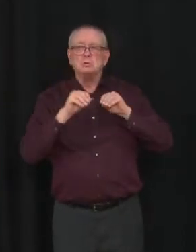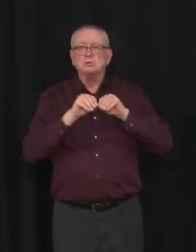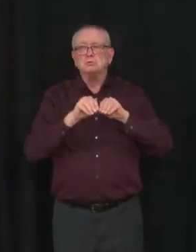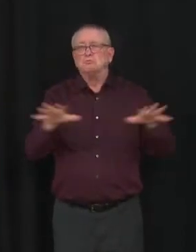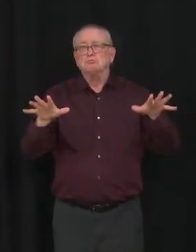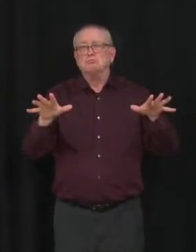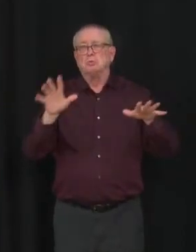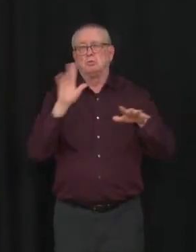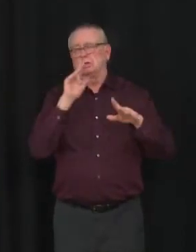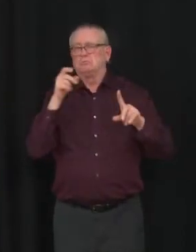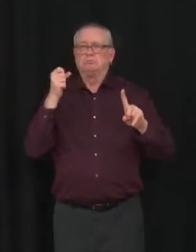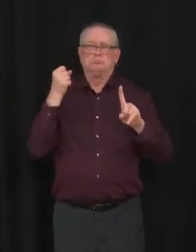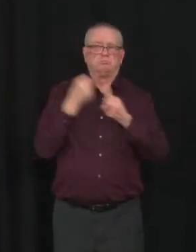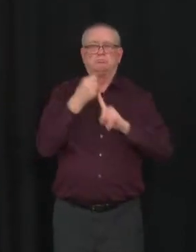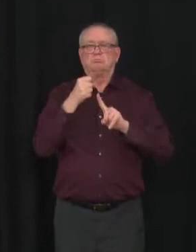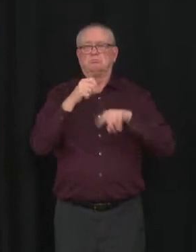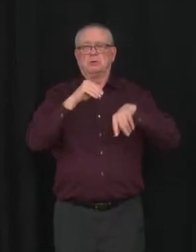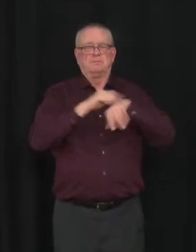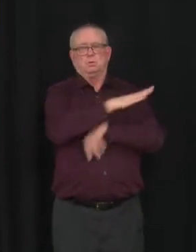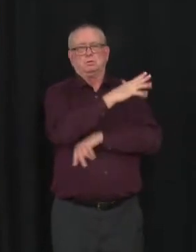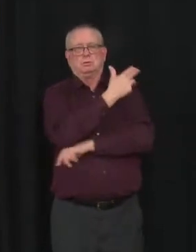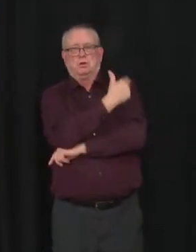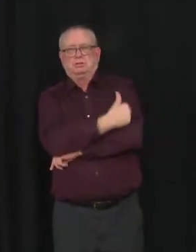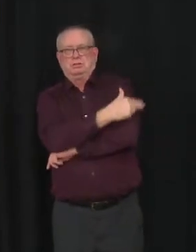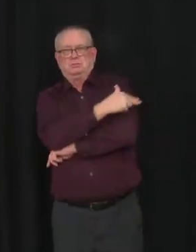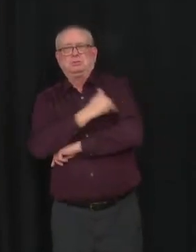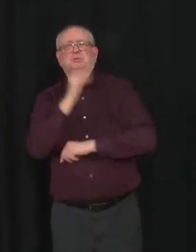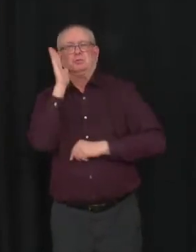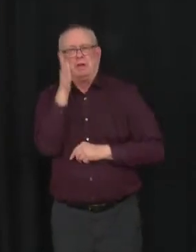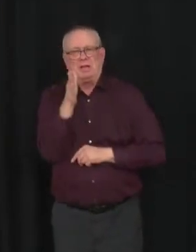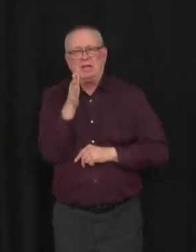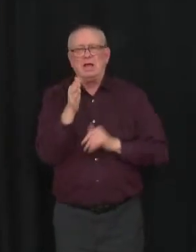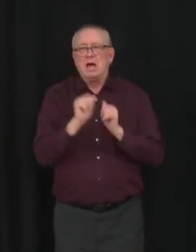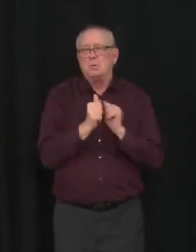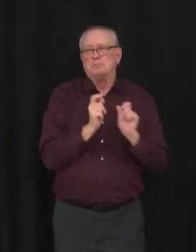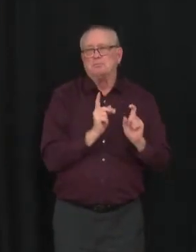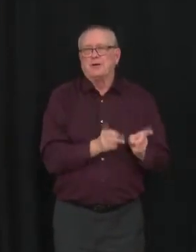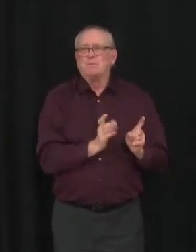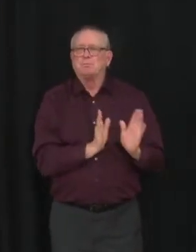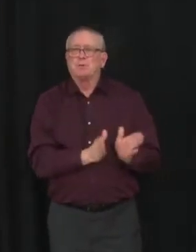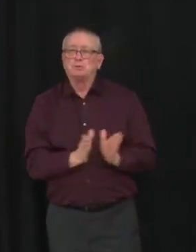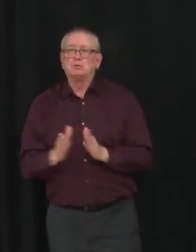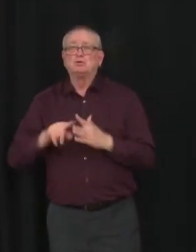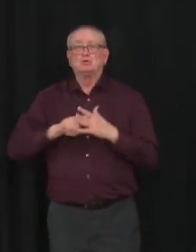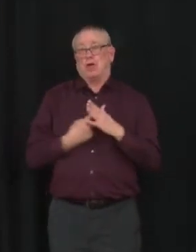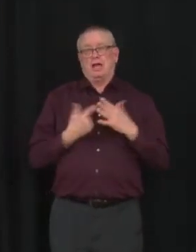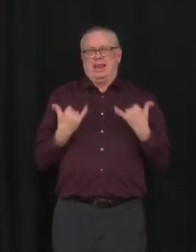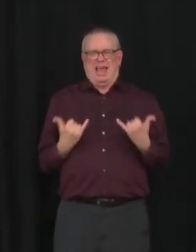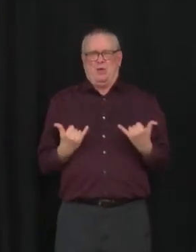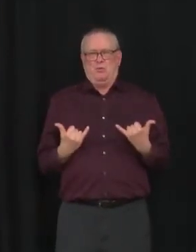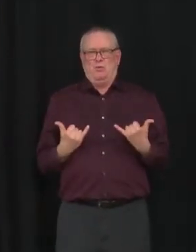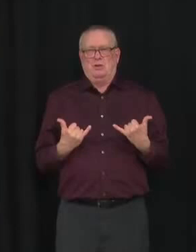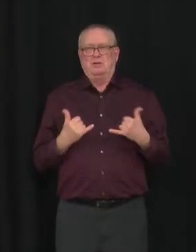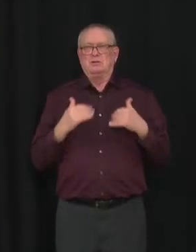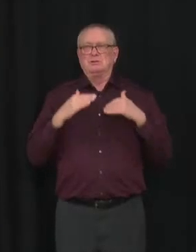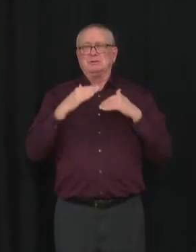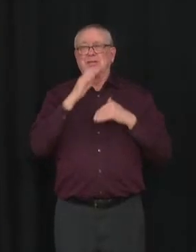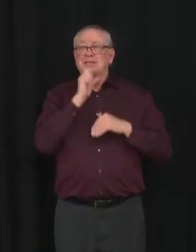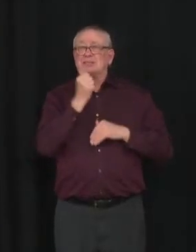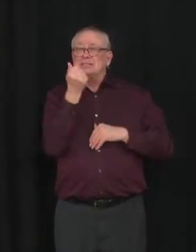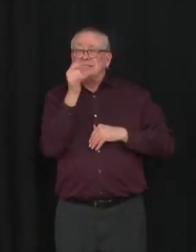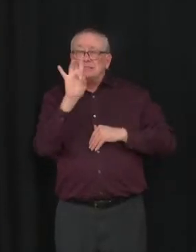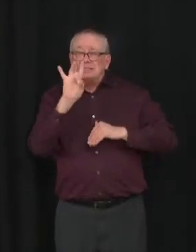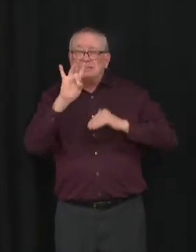as announced this morning, we've opened up booster doses to anyone 18 years of age or older who had